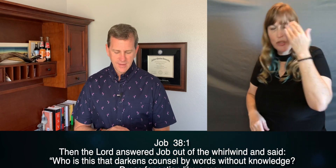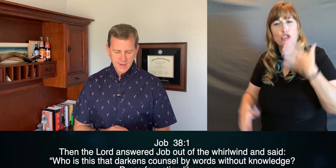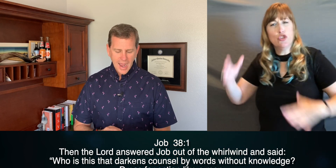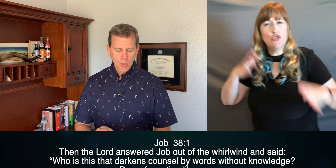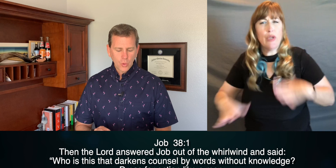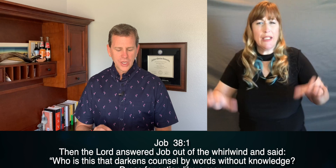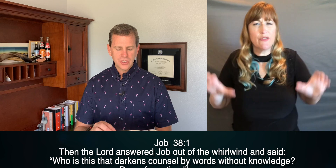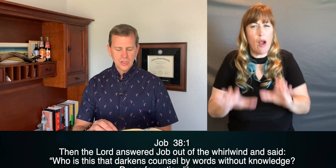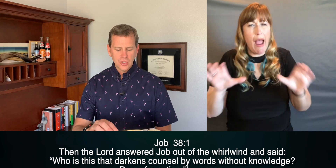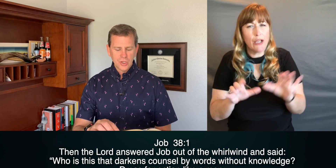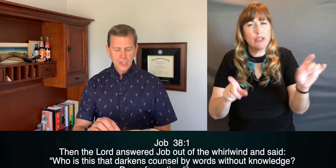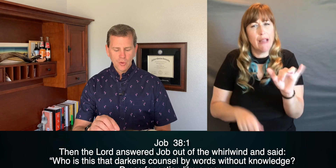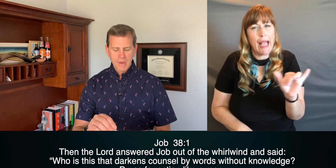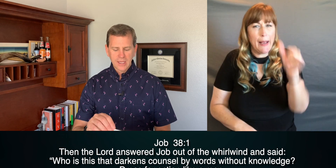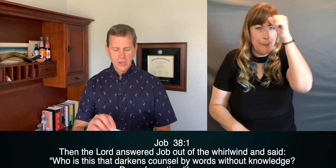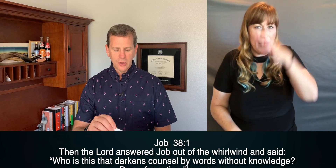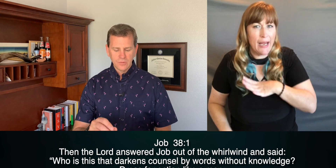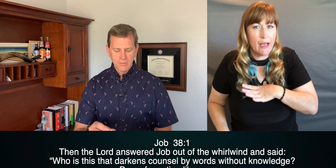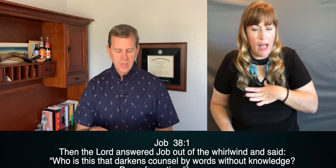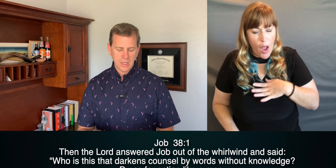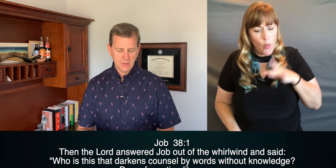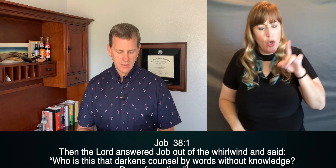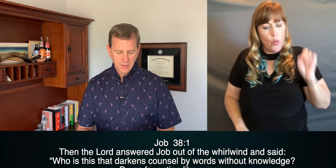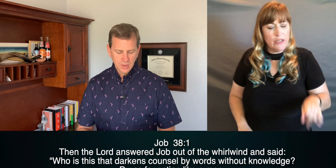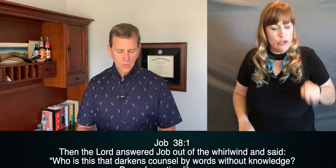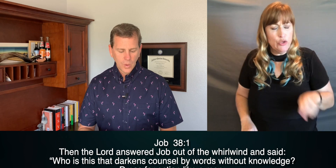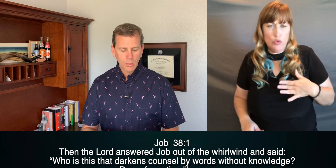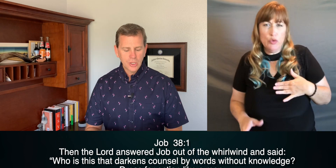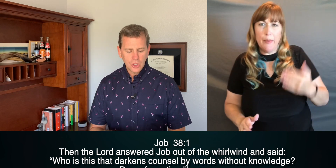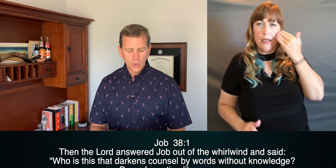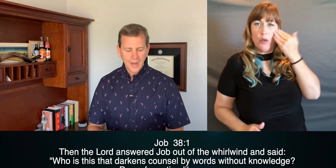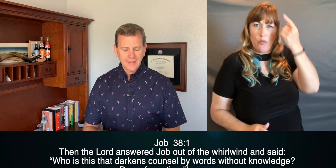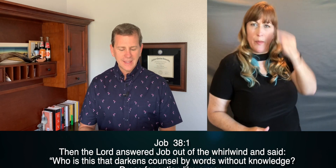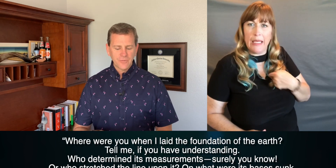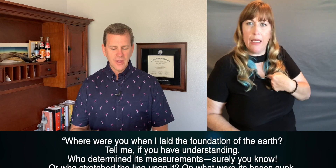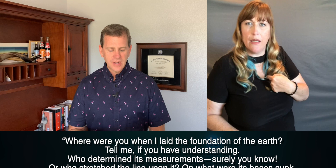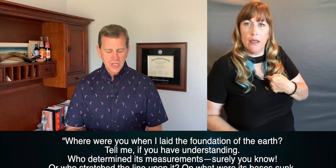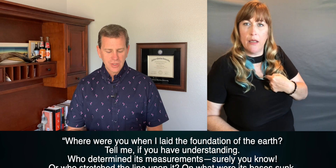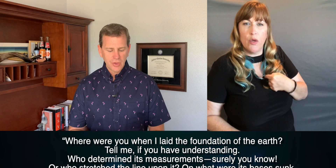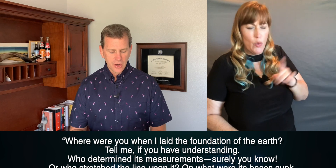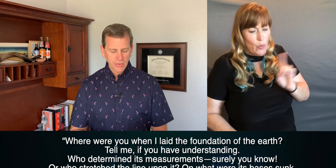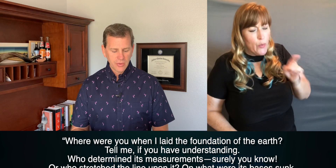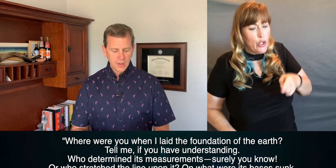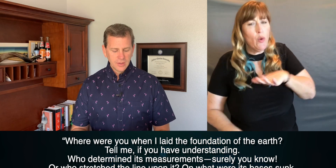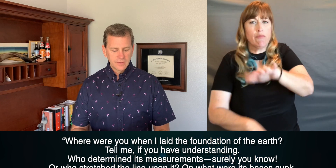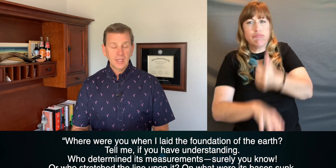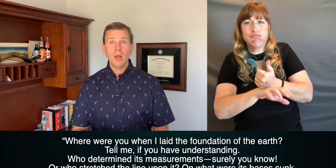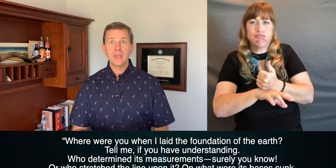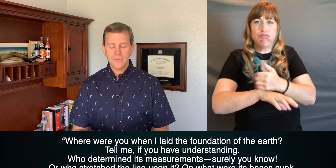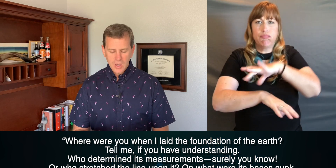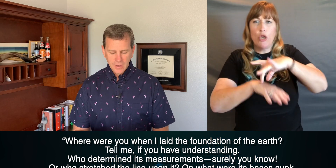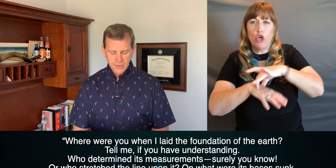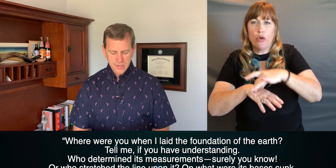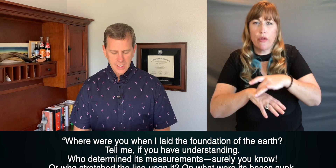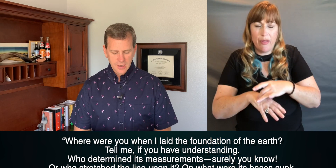man. I will question you and you will make it known to me. Where were you when I laid the foundation of the earth? Tell me